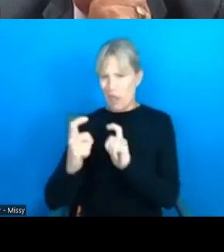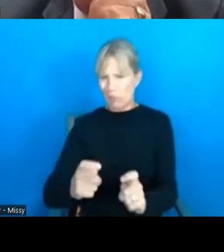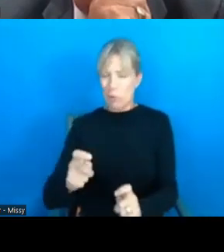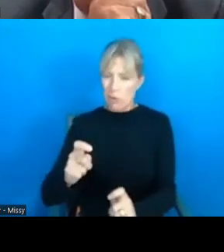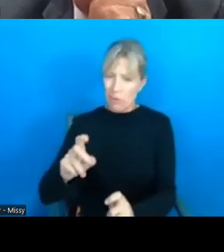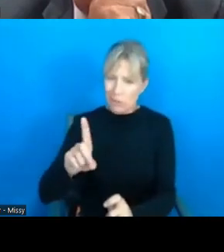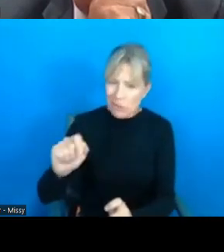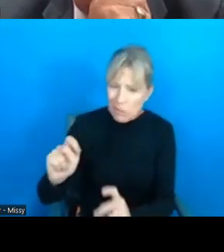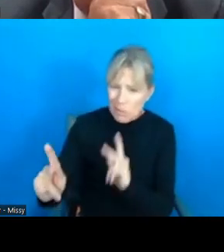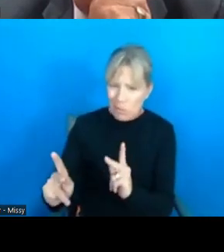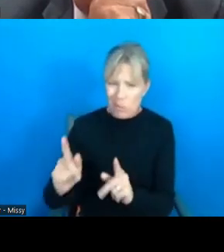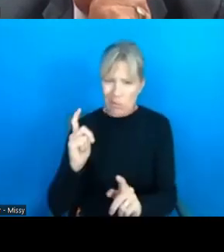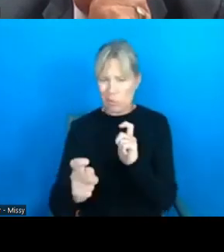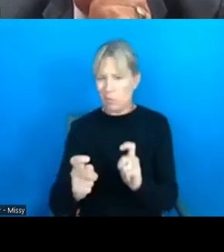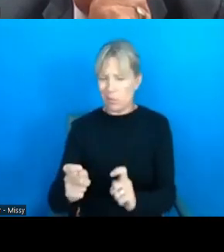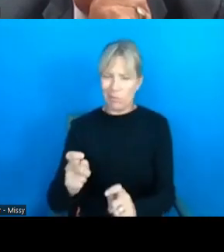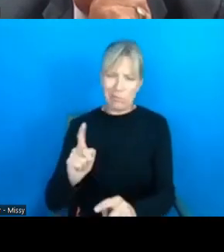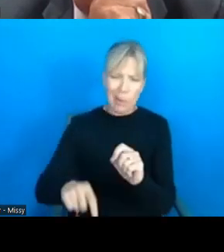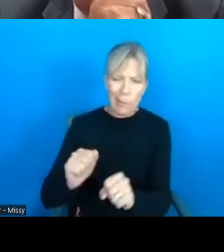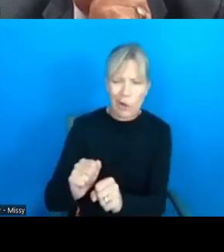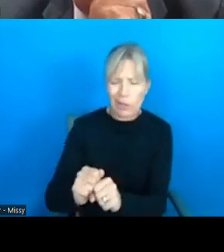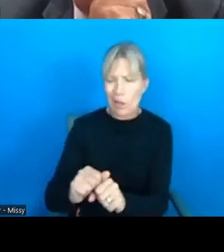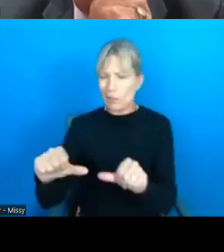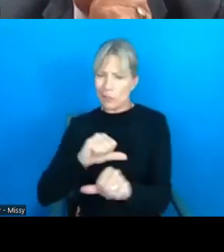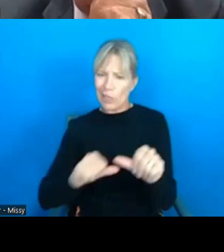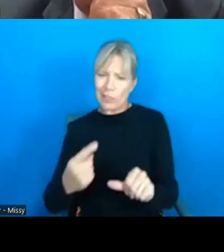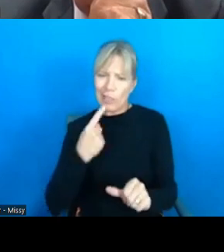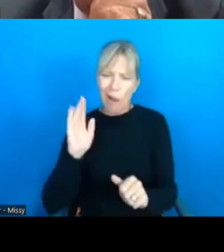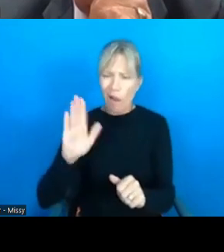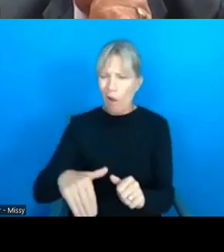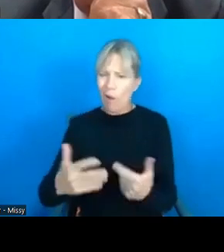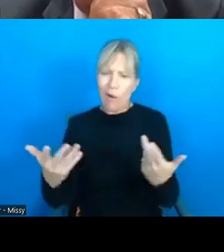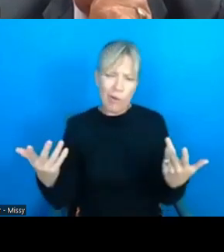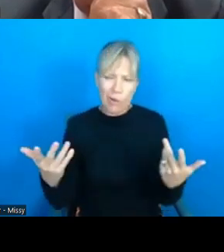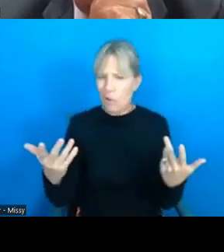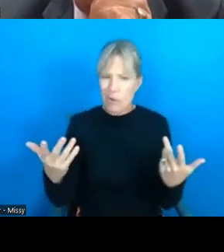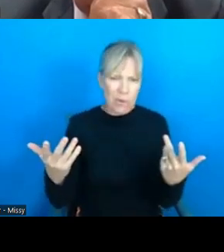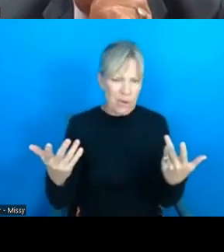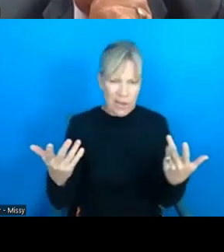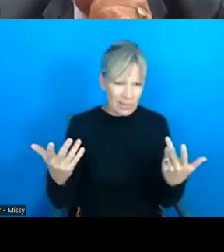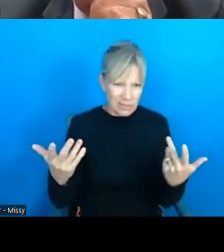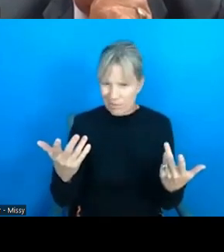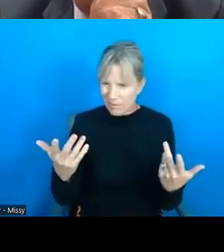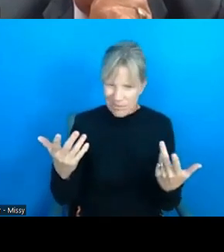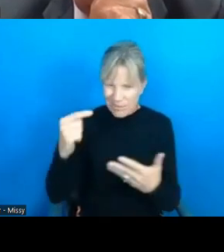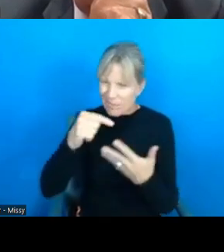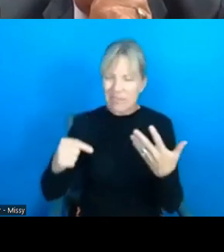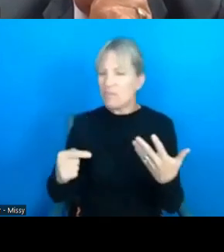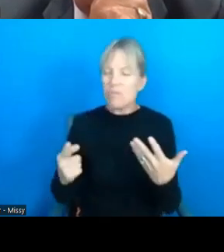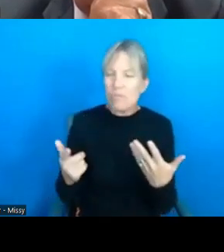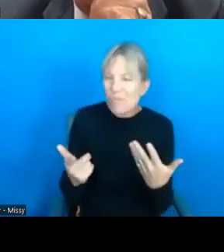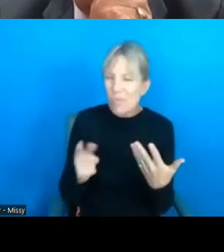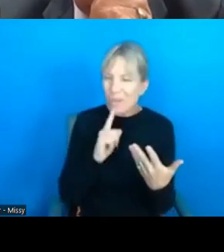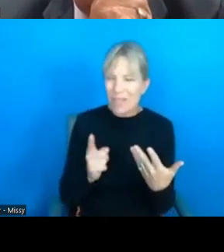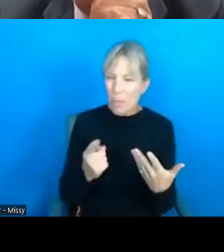want to tell us we can't work. Society want to tell us that all we are